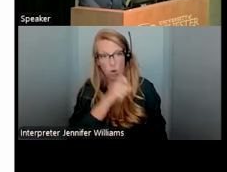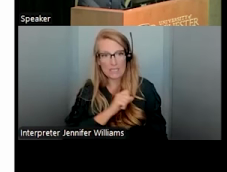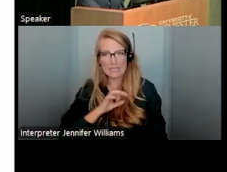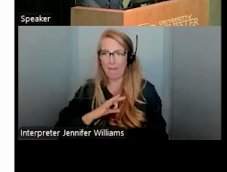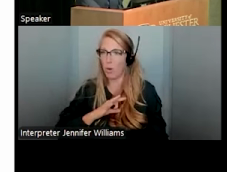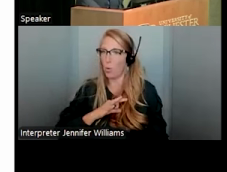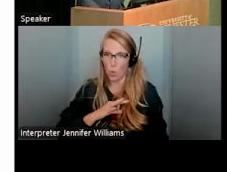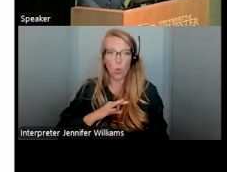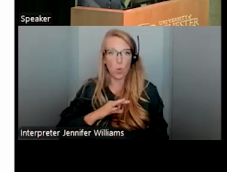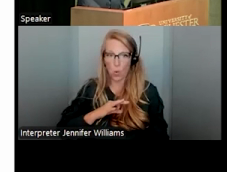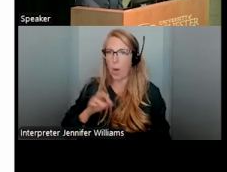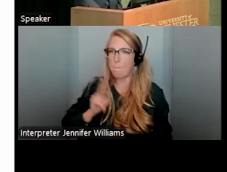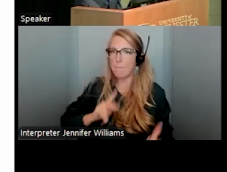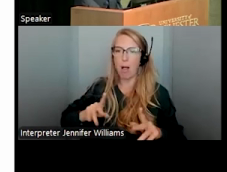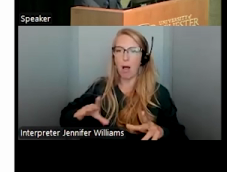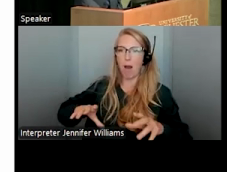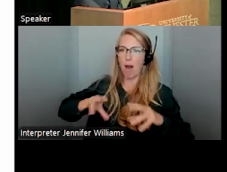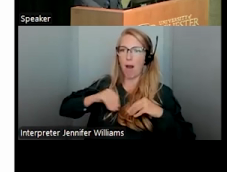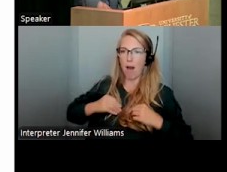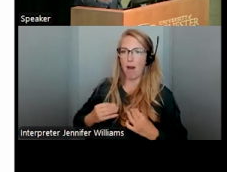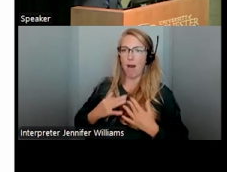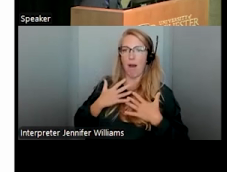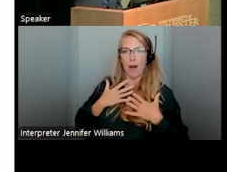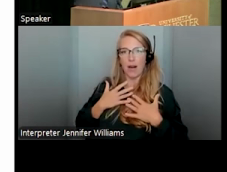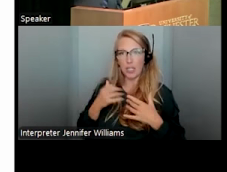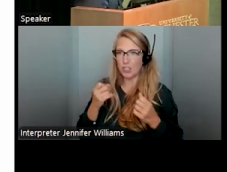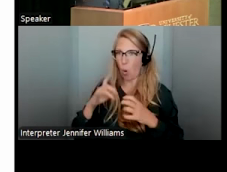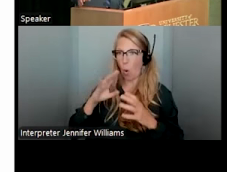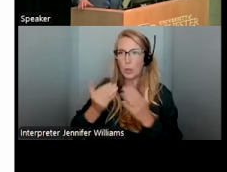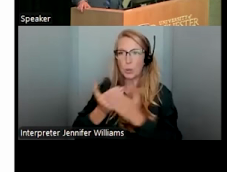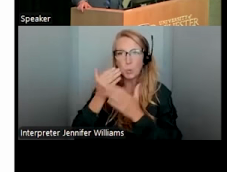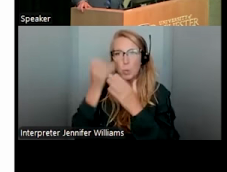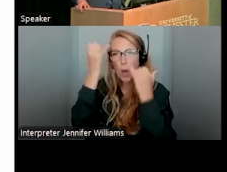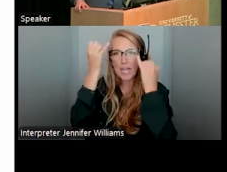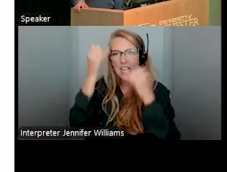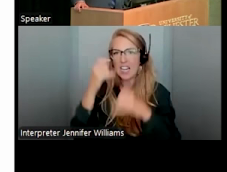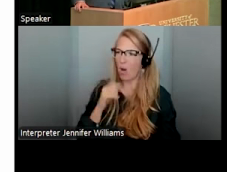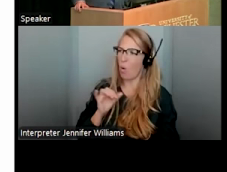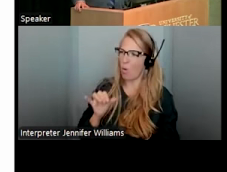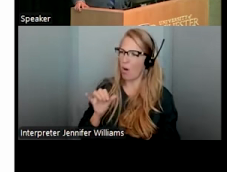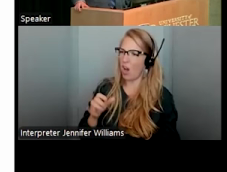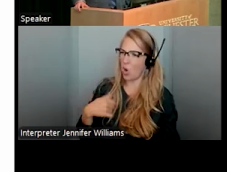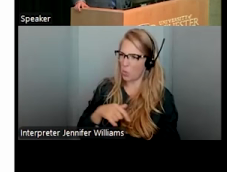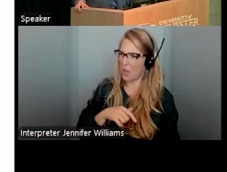well received, so innovative. And as he was talking about it, I realized, wow, we've been doing this for the past how many years